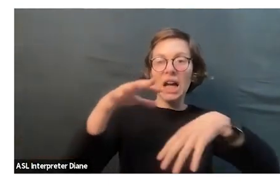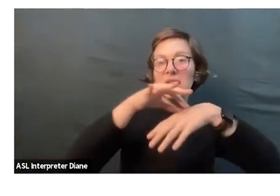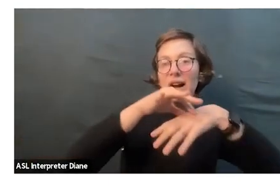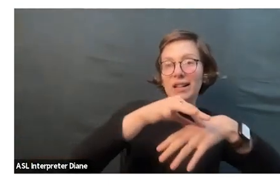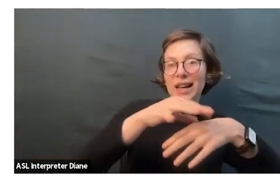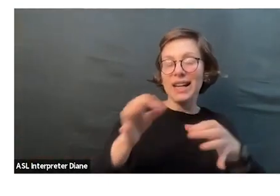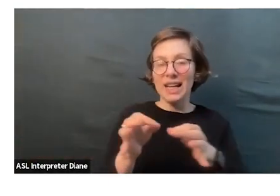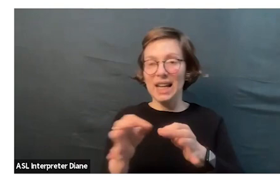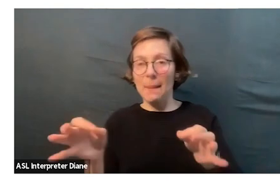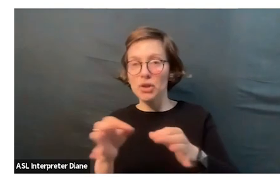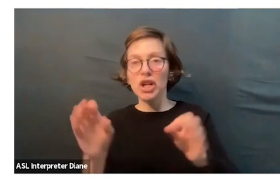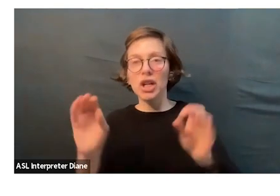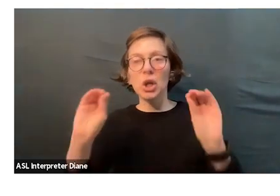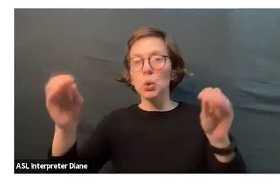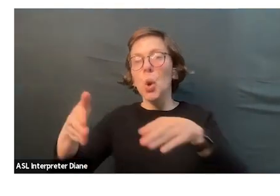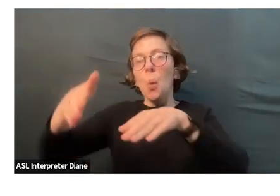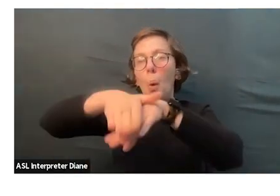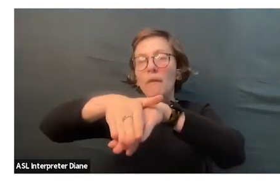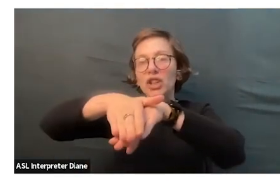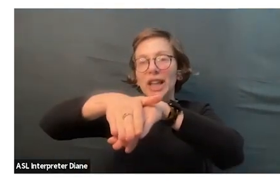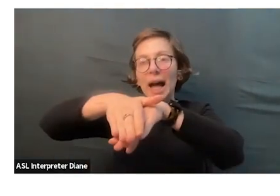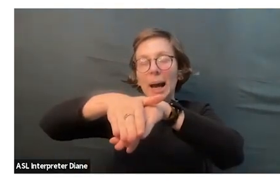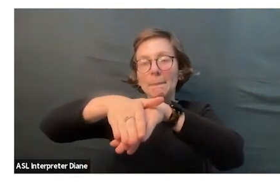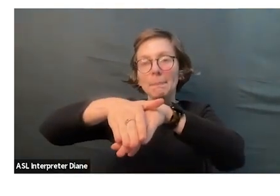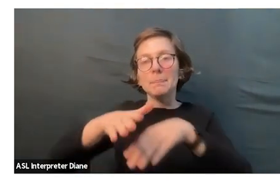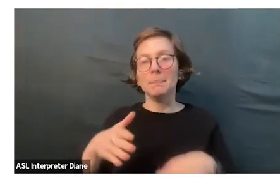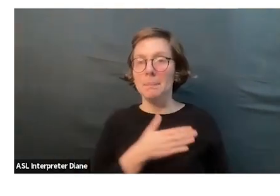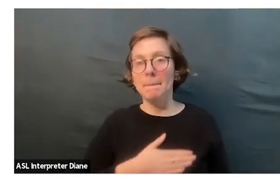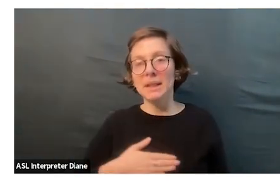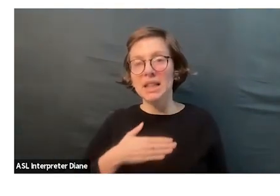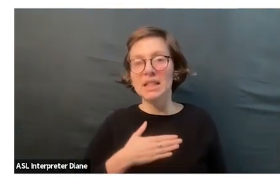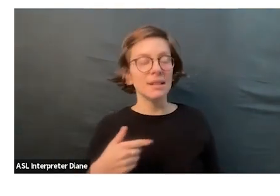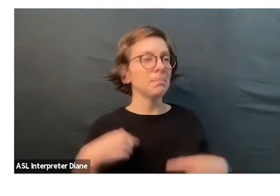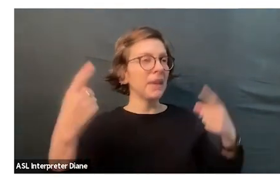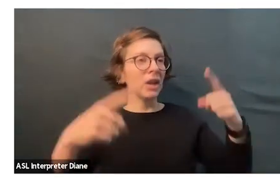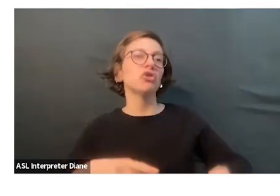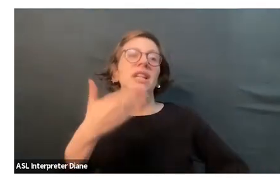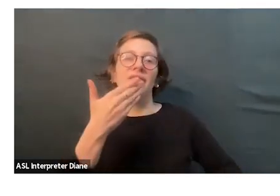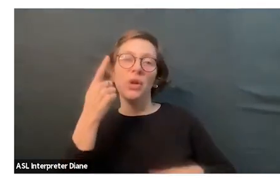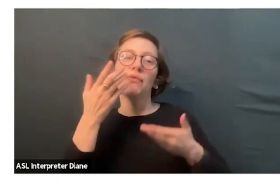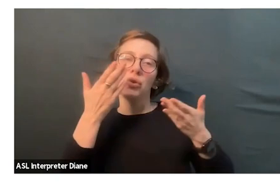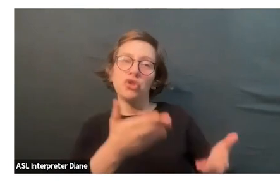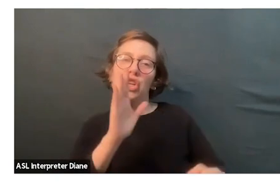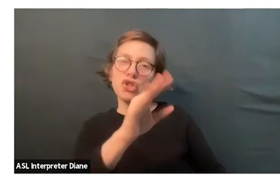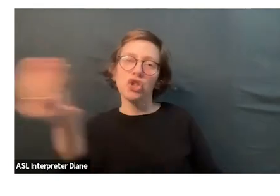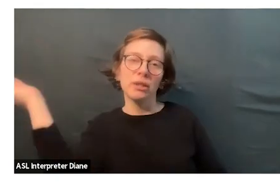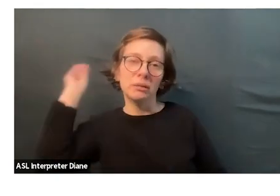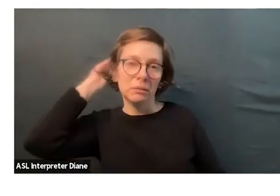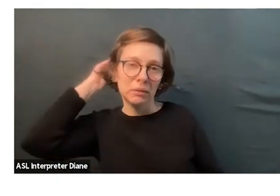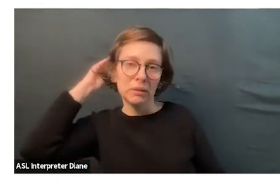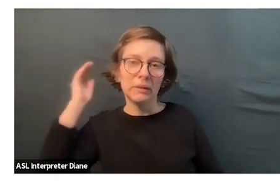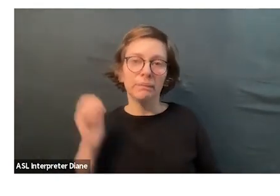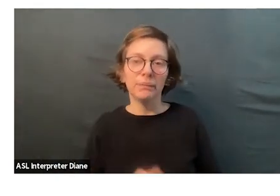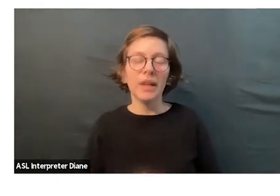that does not cover the slides, but we will keep it in mind for the live classes. Thank you. Anonymous attendee,